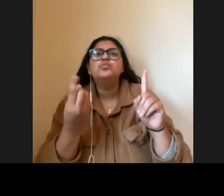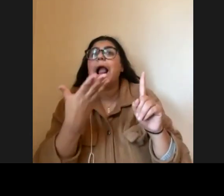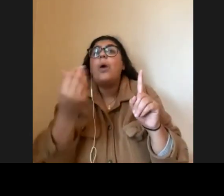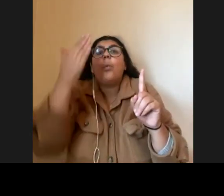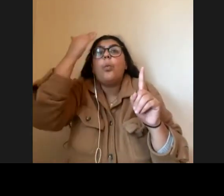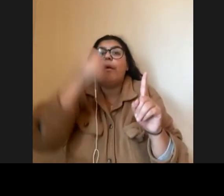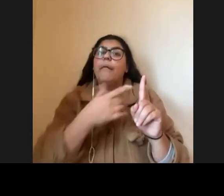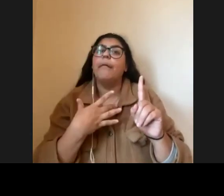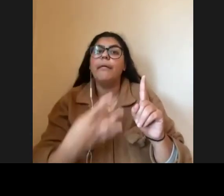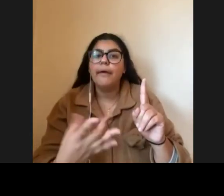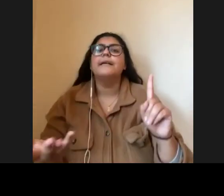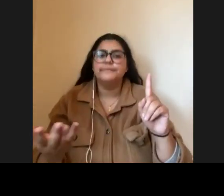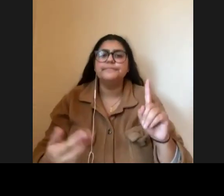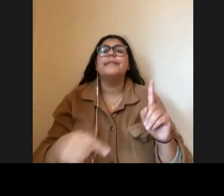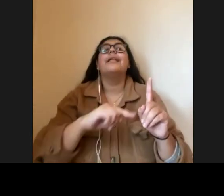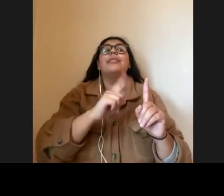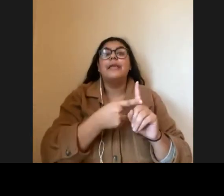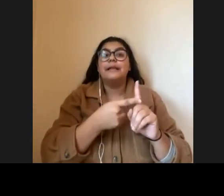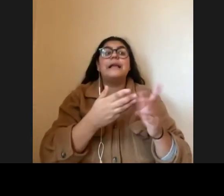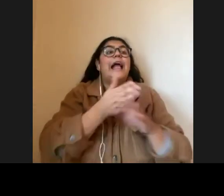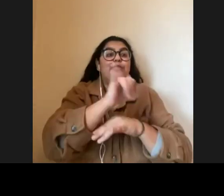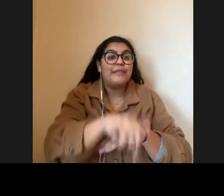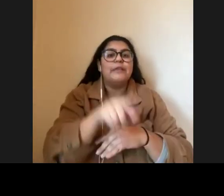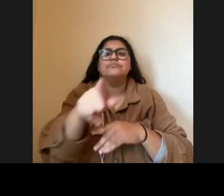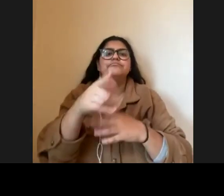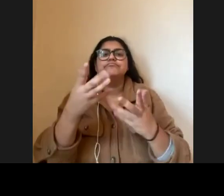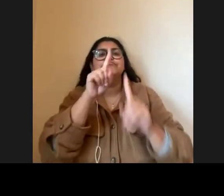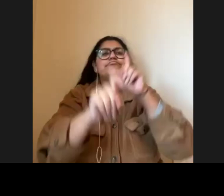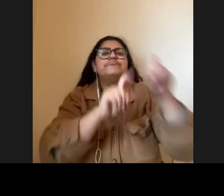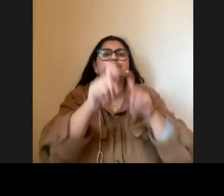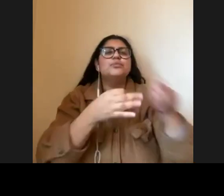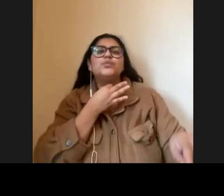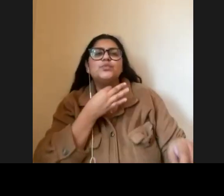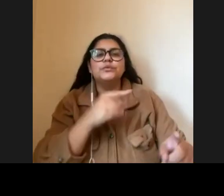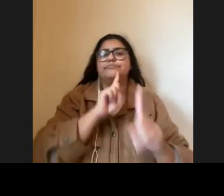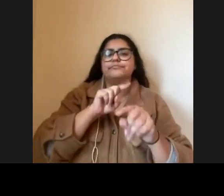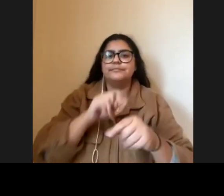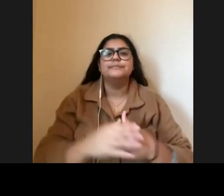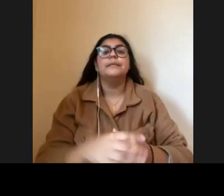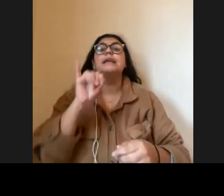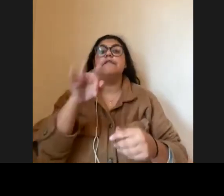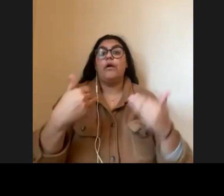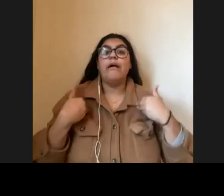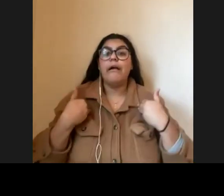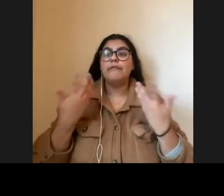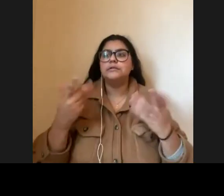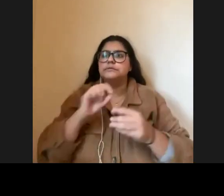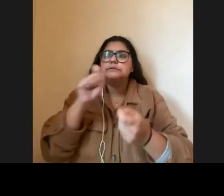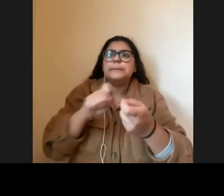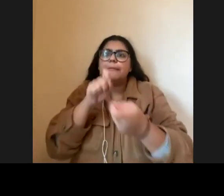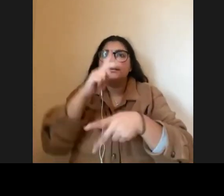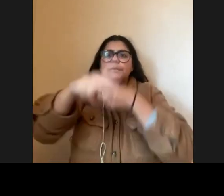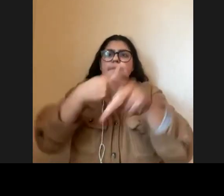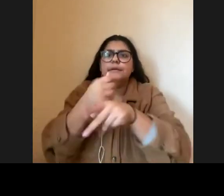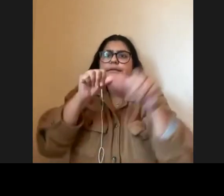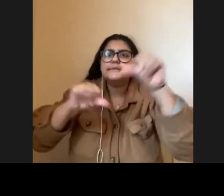then from there, it's really all about what you want to know. If you have a certain type of science that you'd like to hear about, let